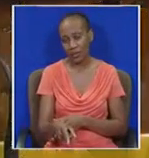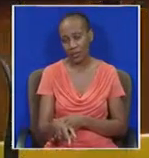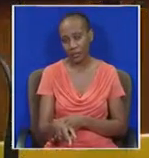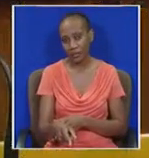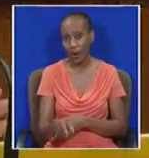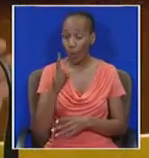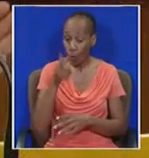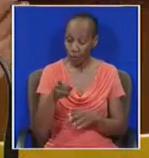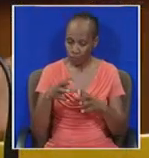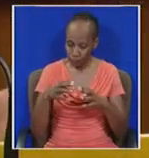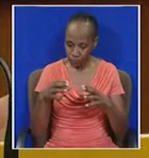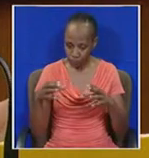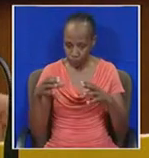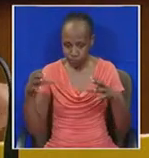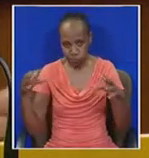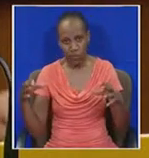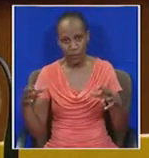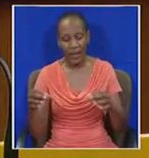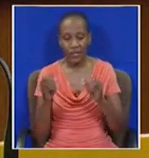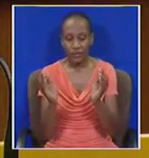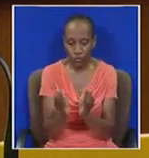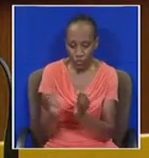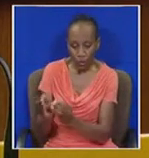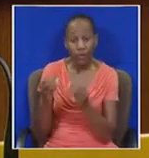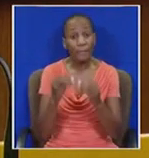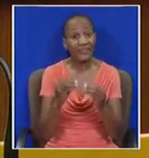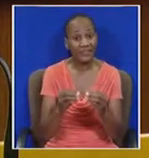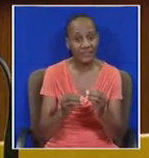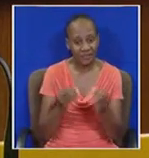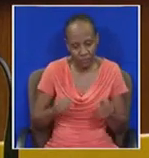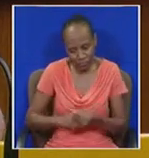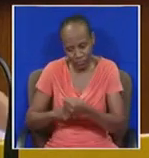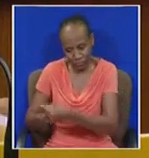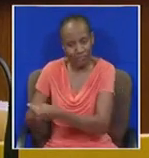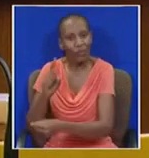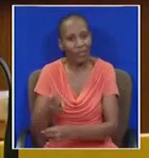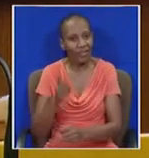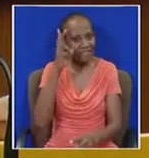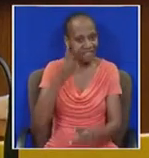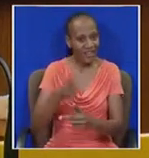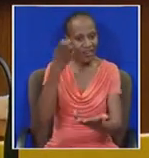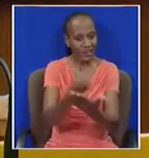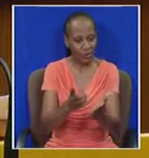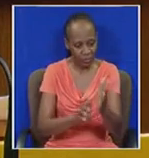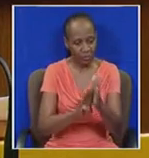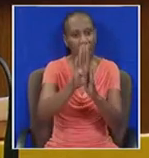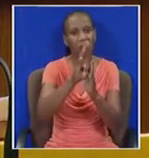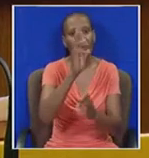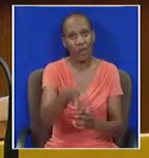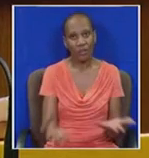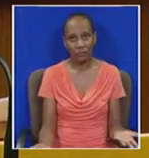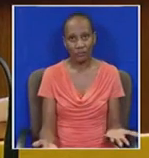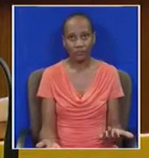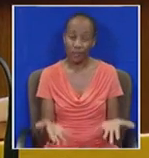significantly expand local suppliers, leading to economic growth. A strong domestic demand